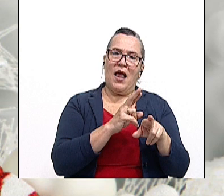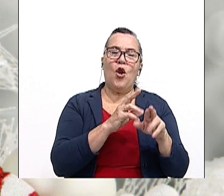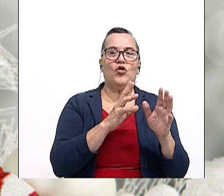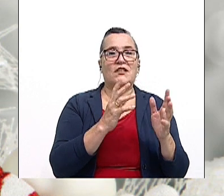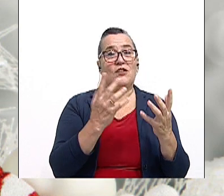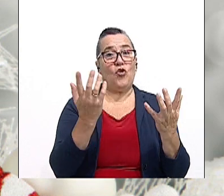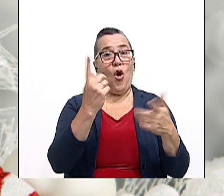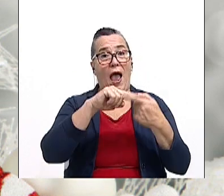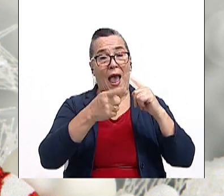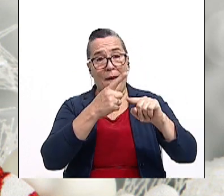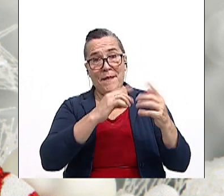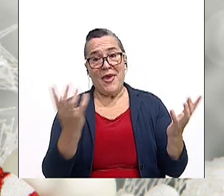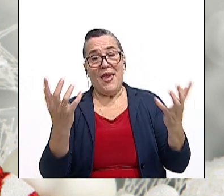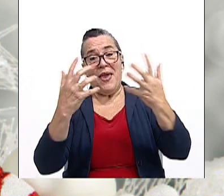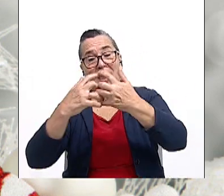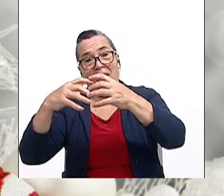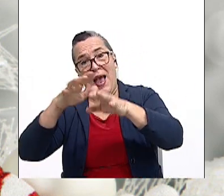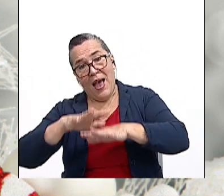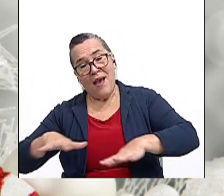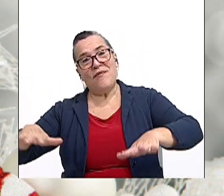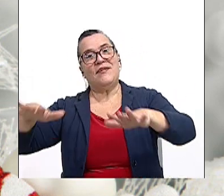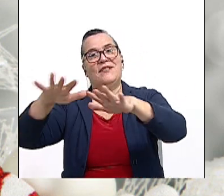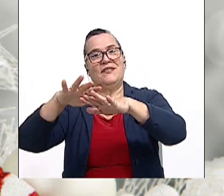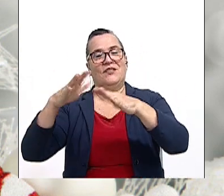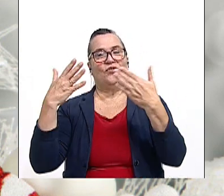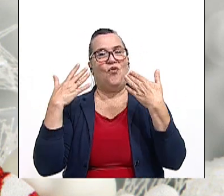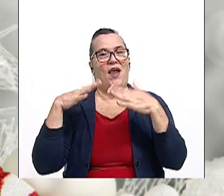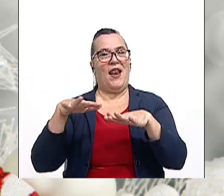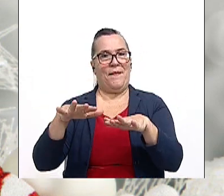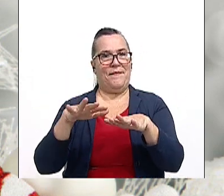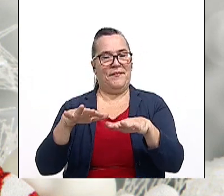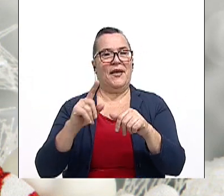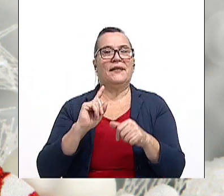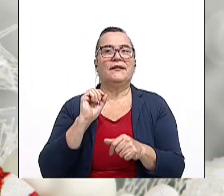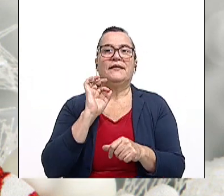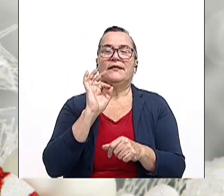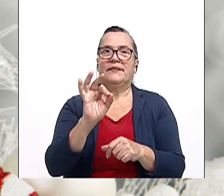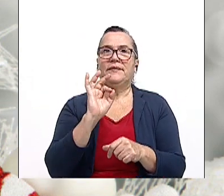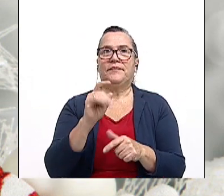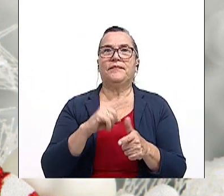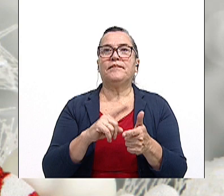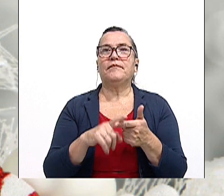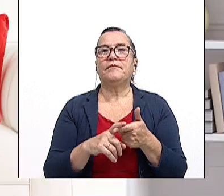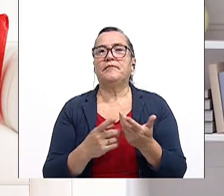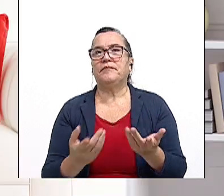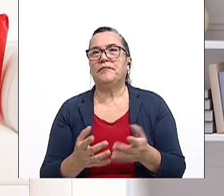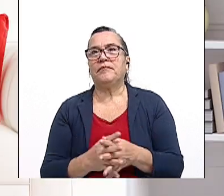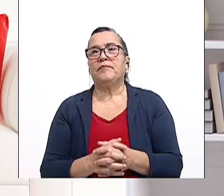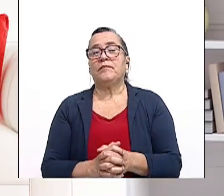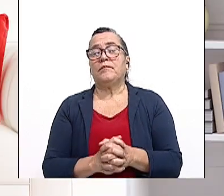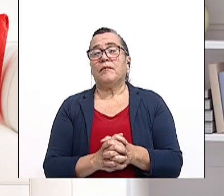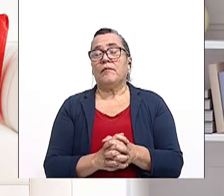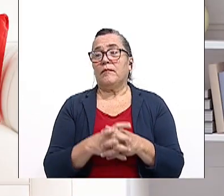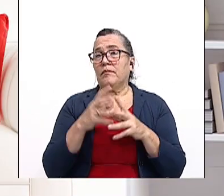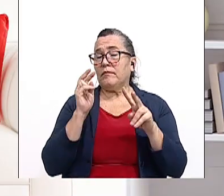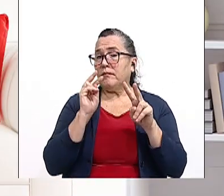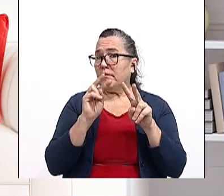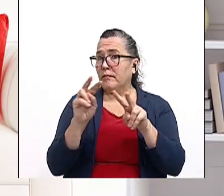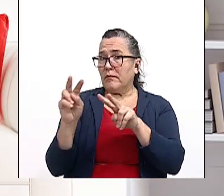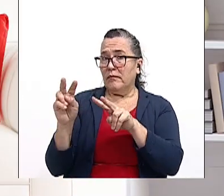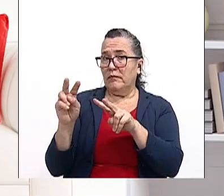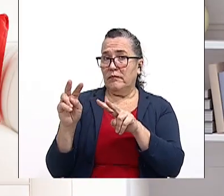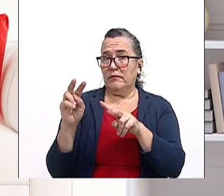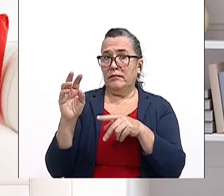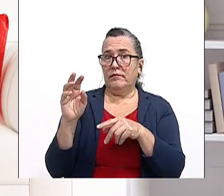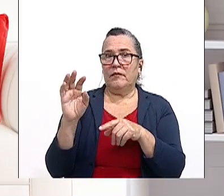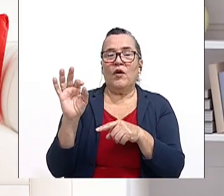Eco-friendly gifts. That's right. Very good. Okay, so now that we saw these